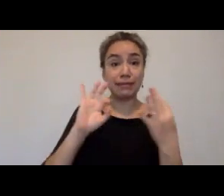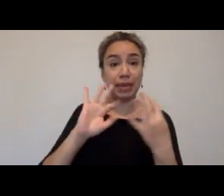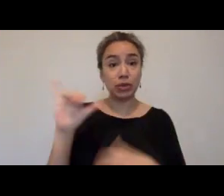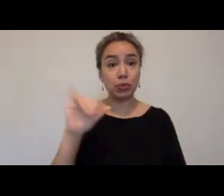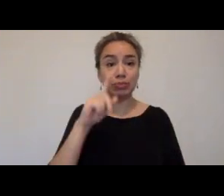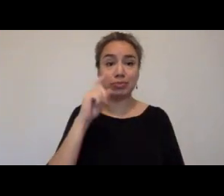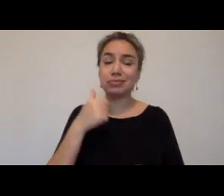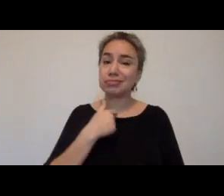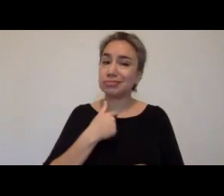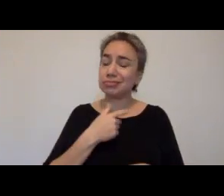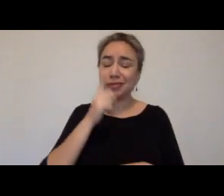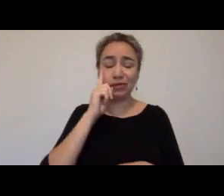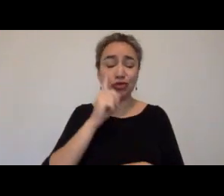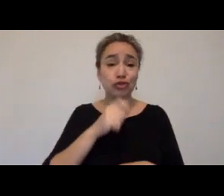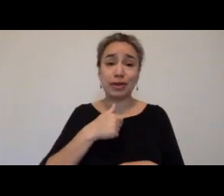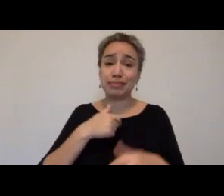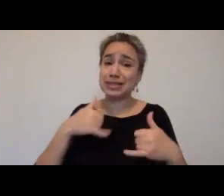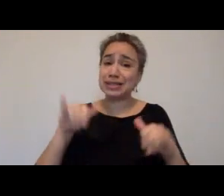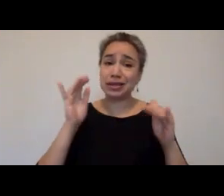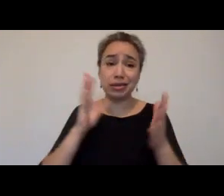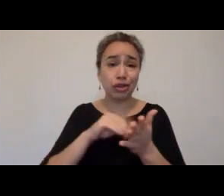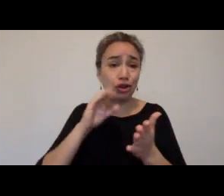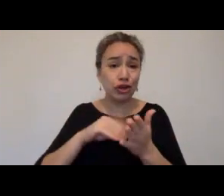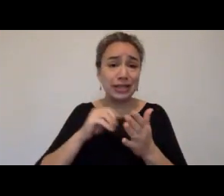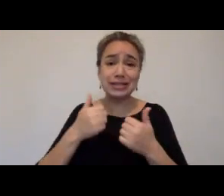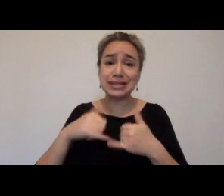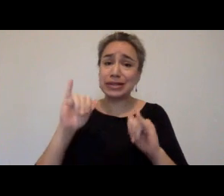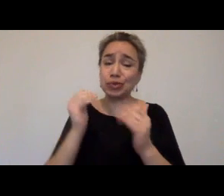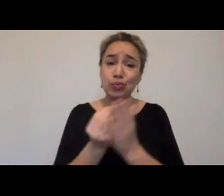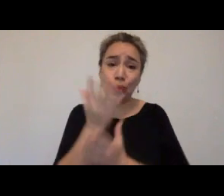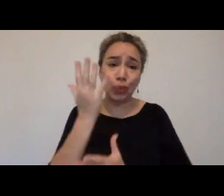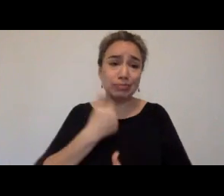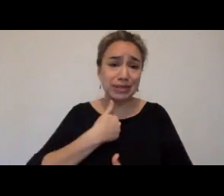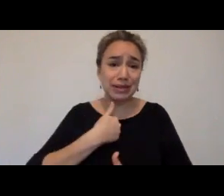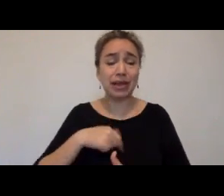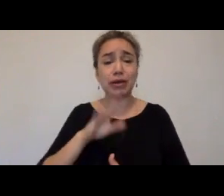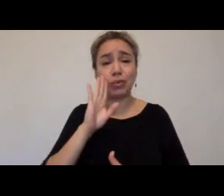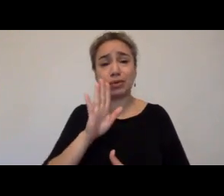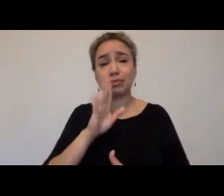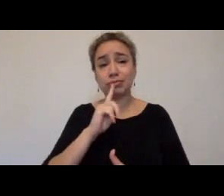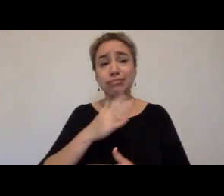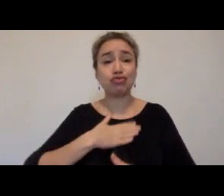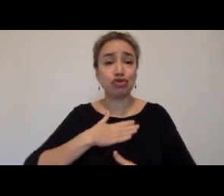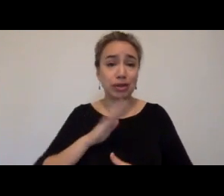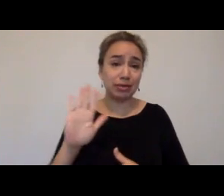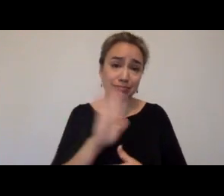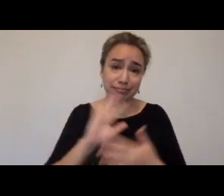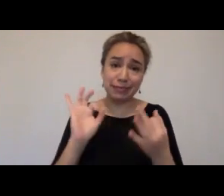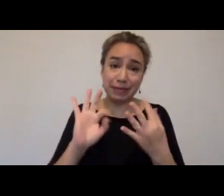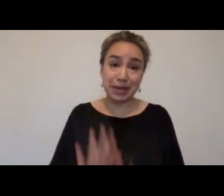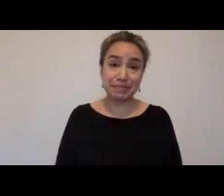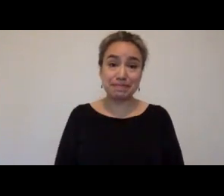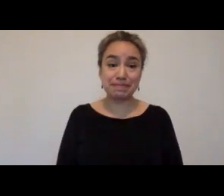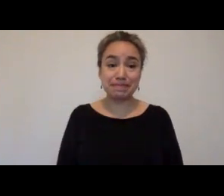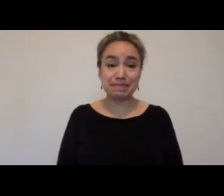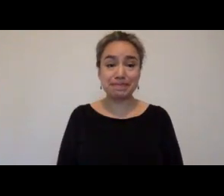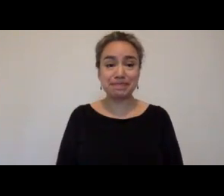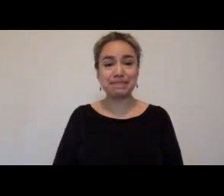still learning and still growing. So I would really appreciate any feedback that you all have.